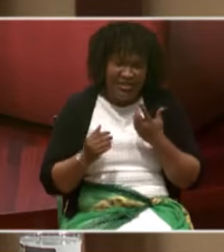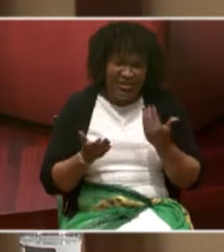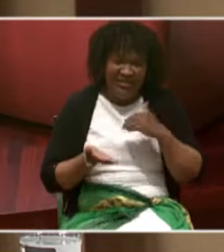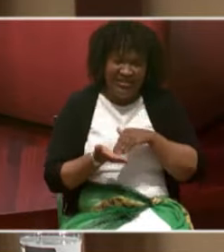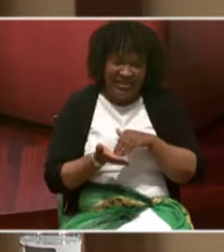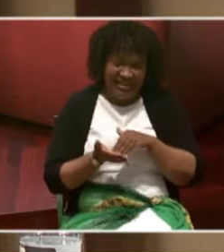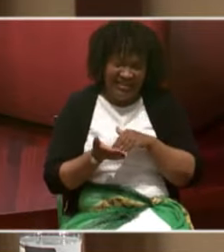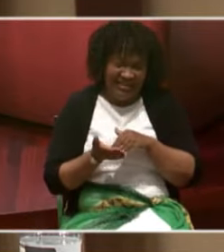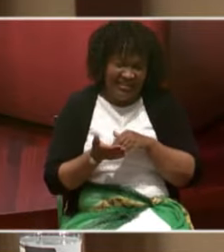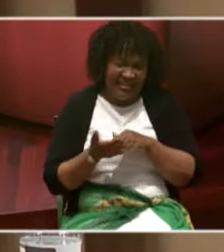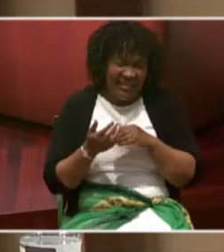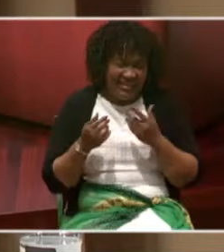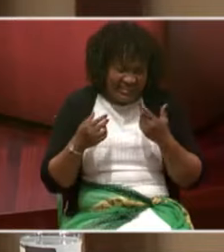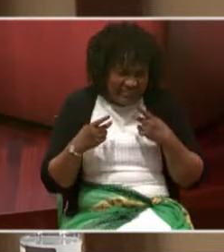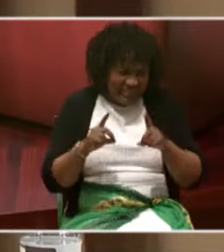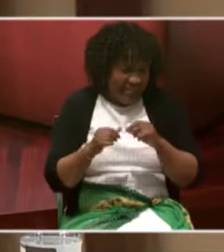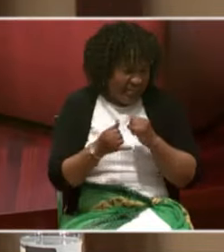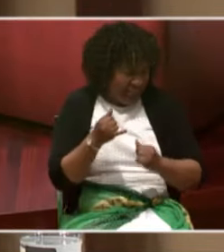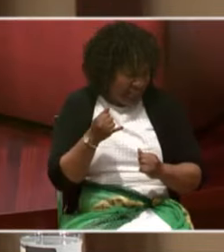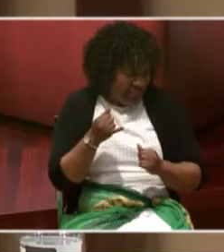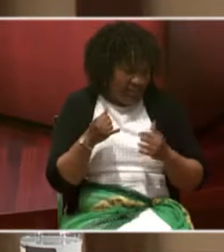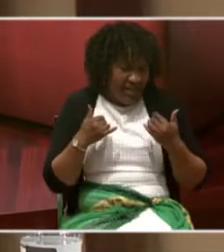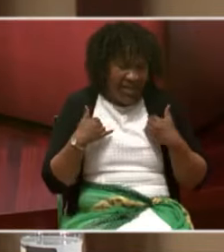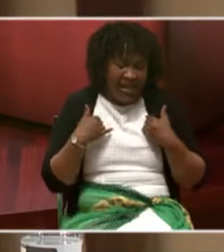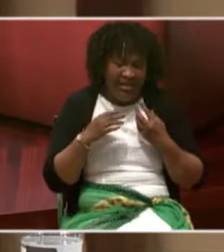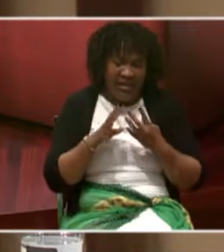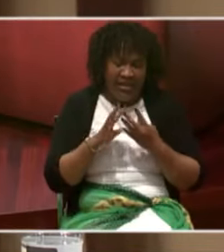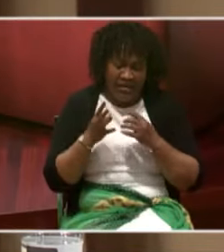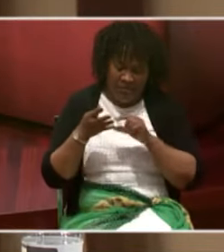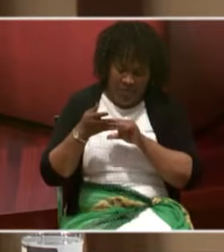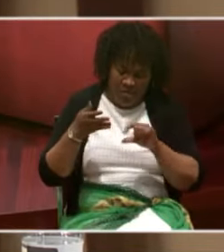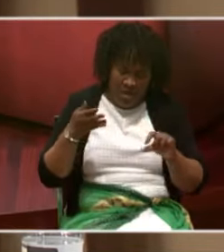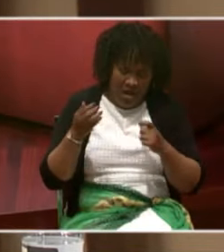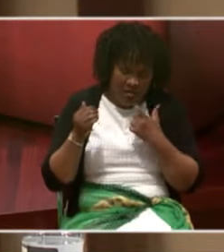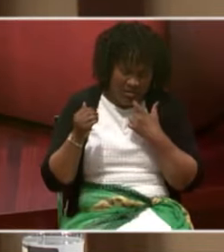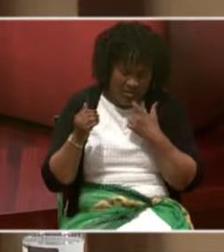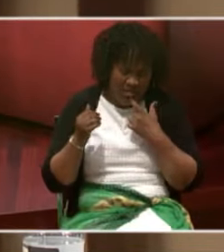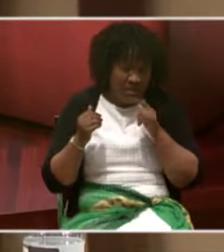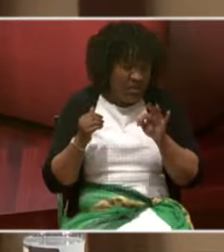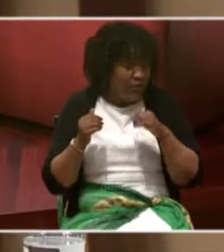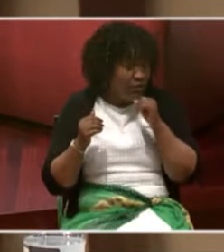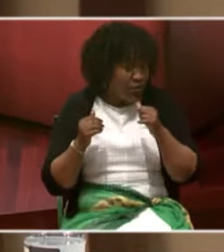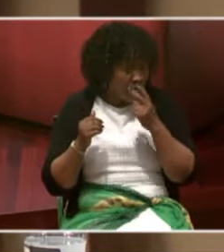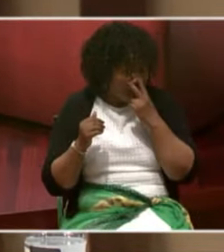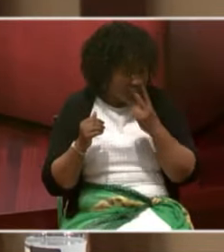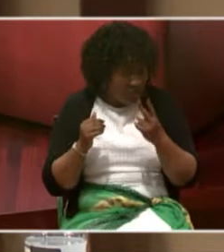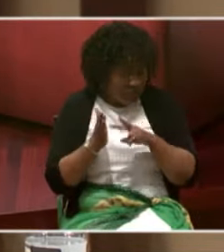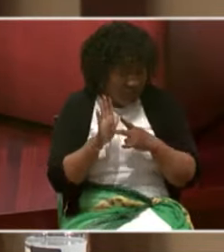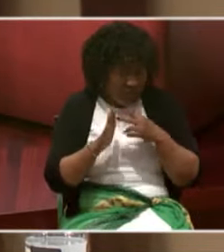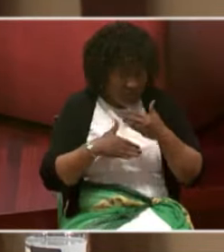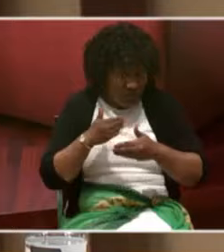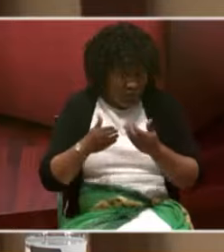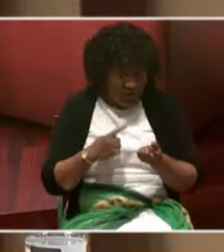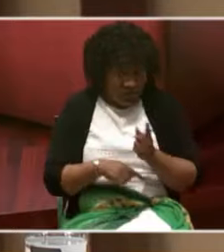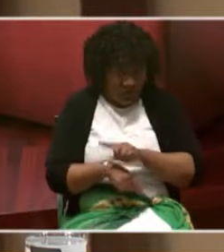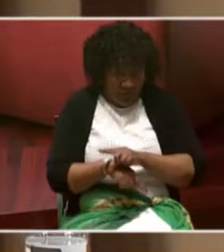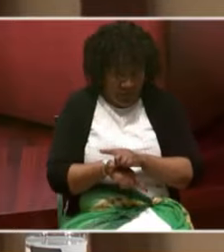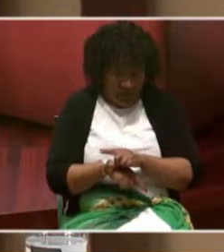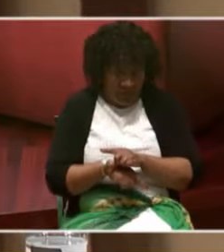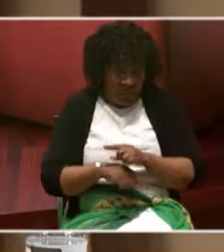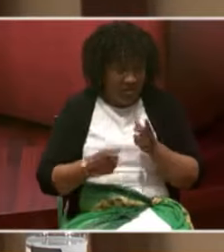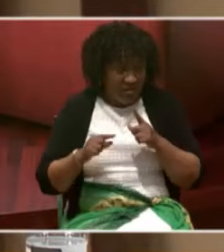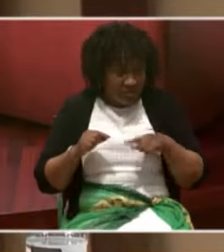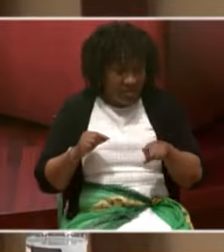and told him I needed his help. I needed his support. I wanted to attend a little state